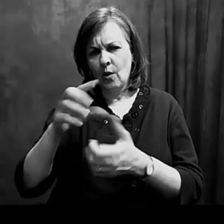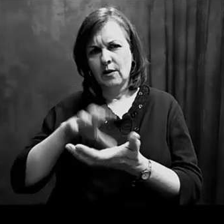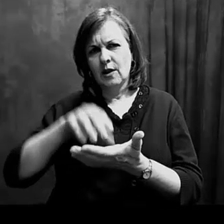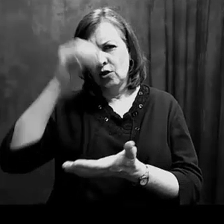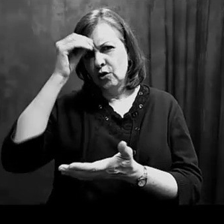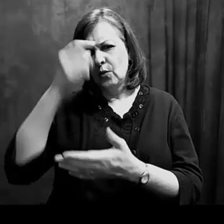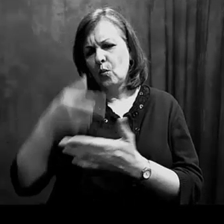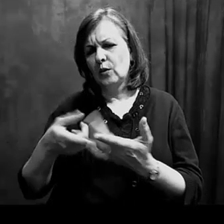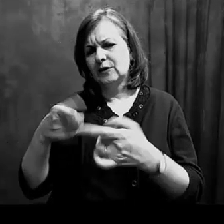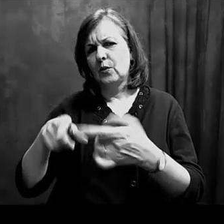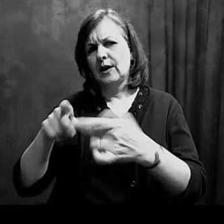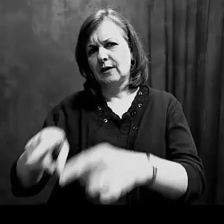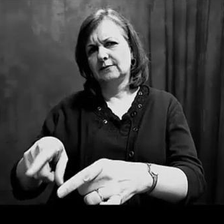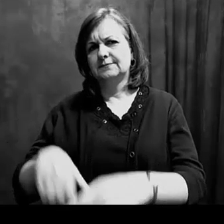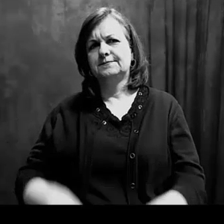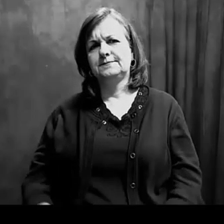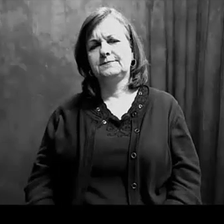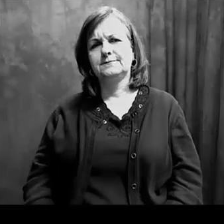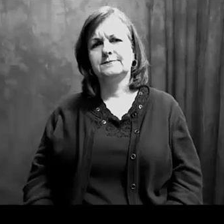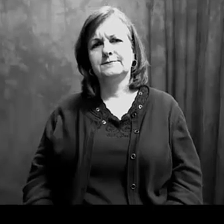on.